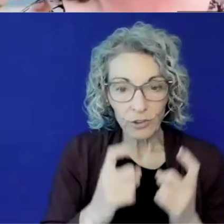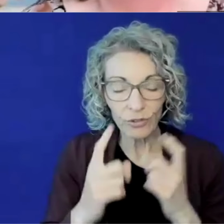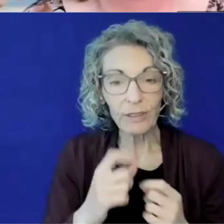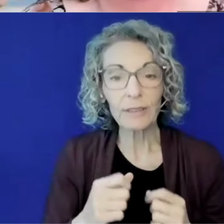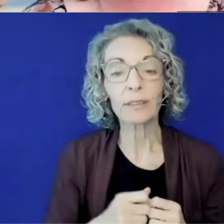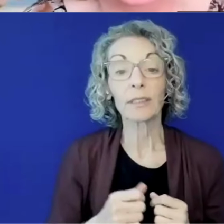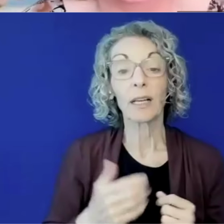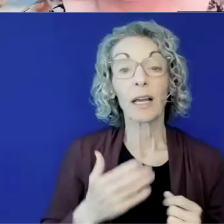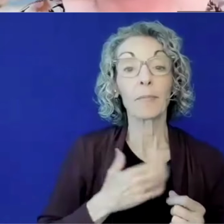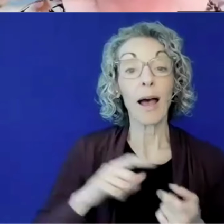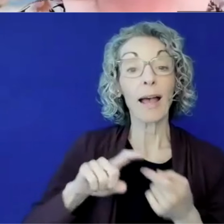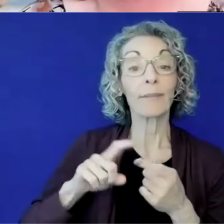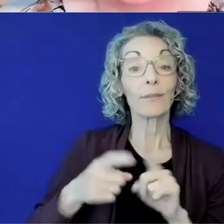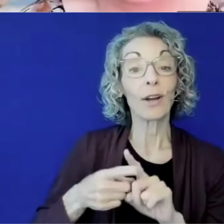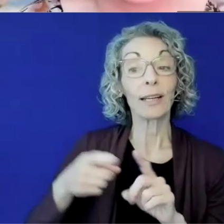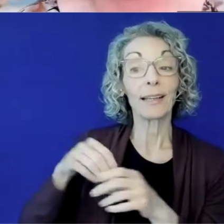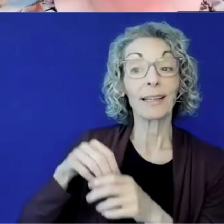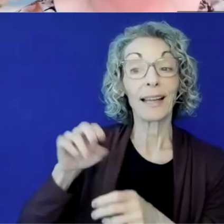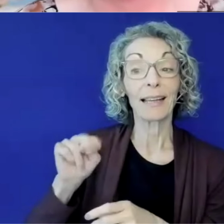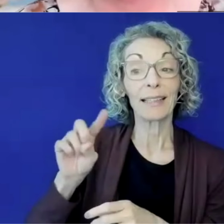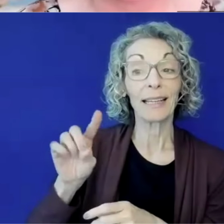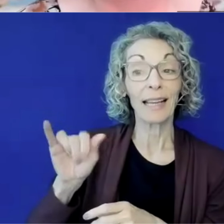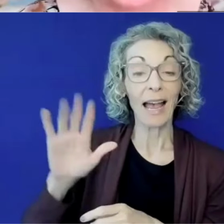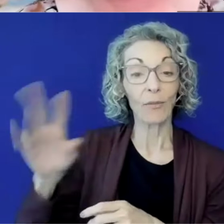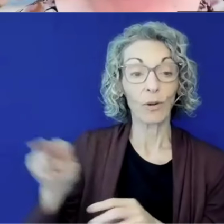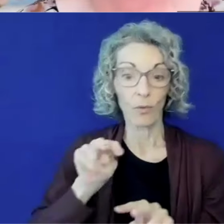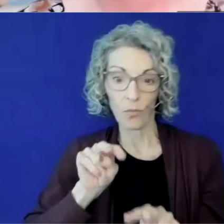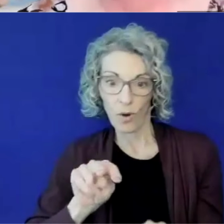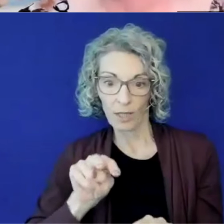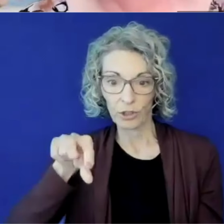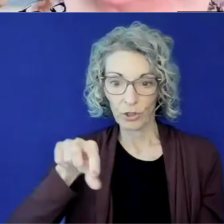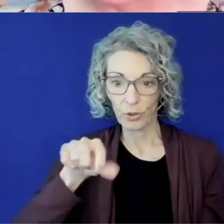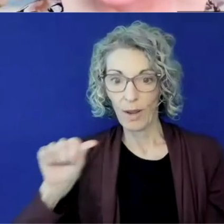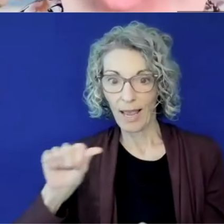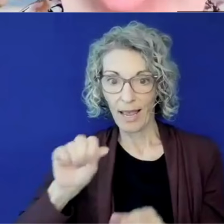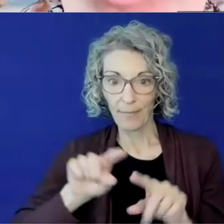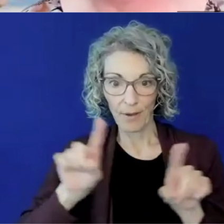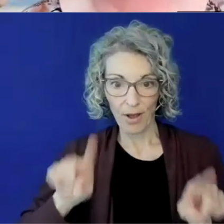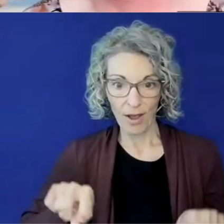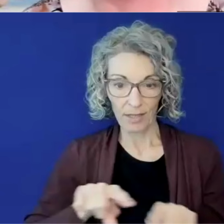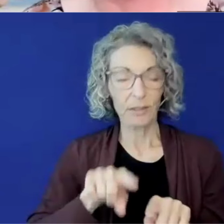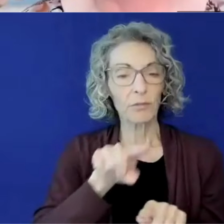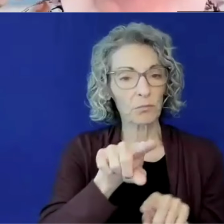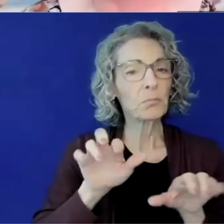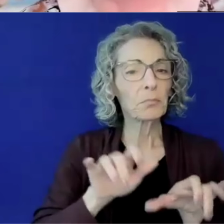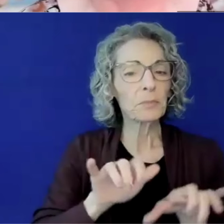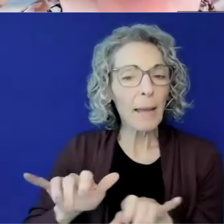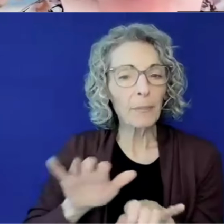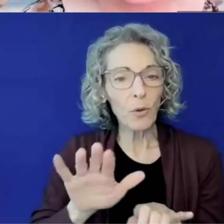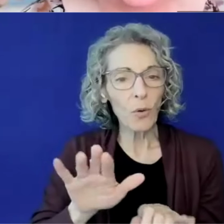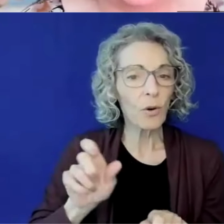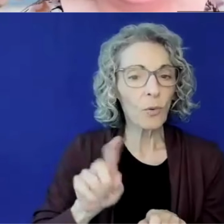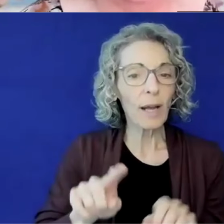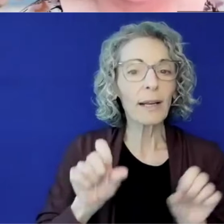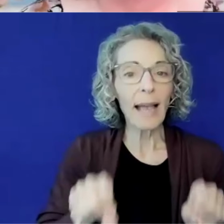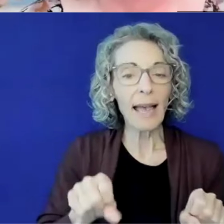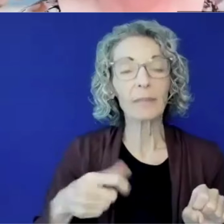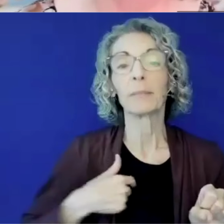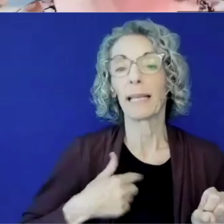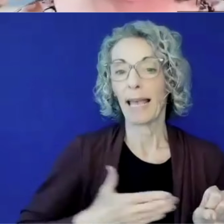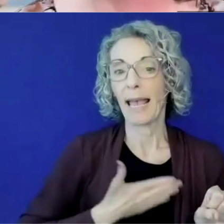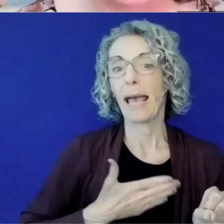My good friends at NDI are going to be monitoring the Q&A box. You can post your questions there, and I'm happy to answer